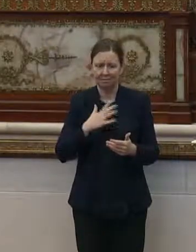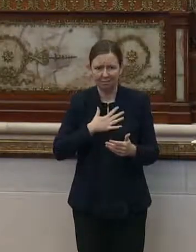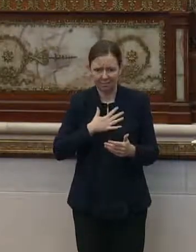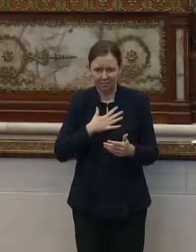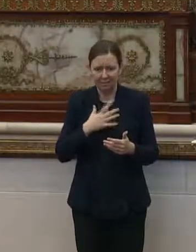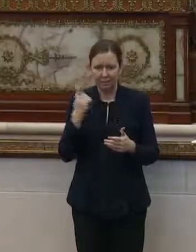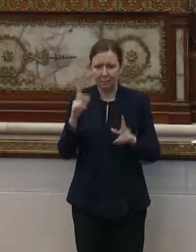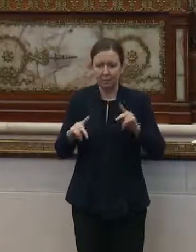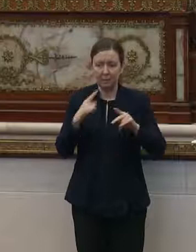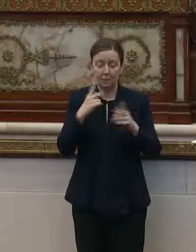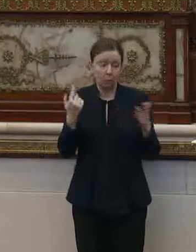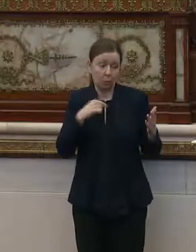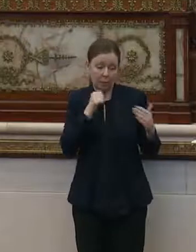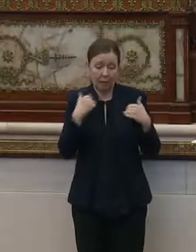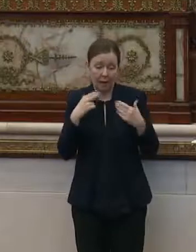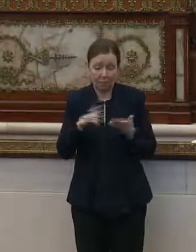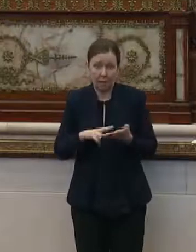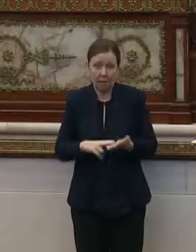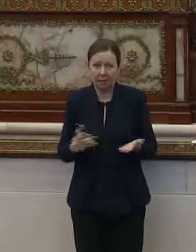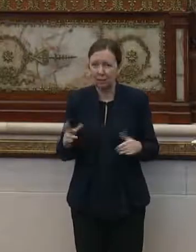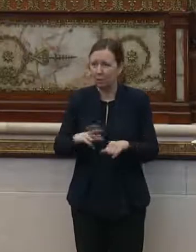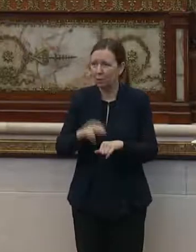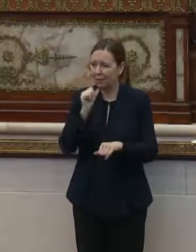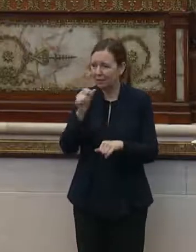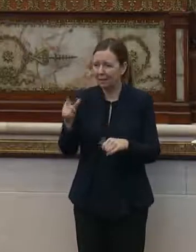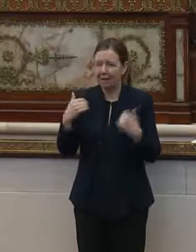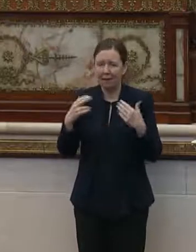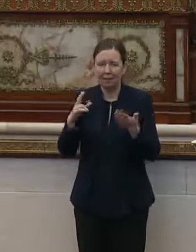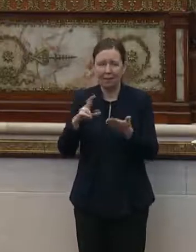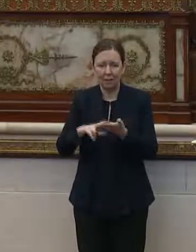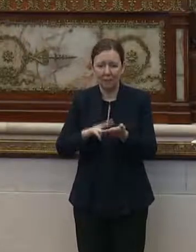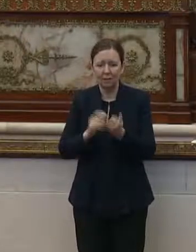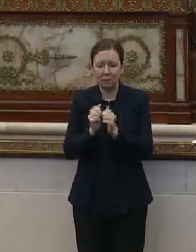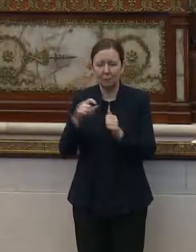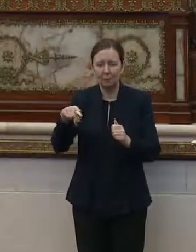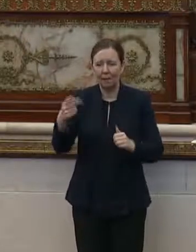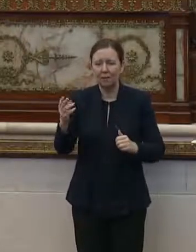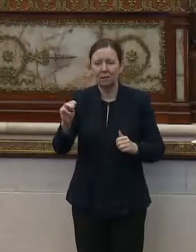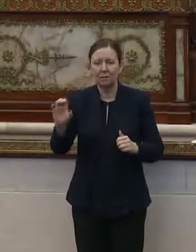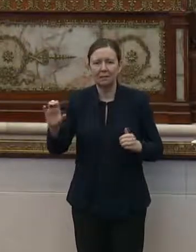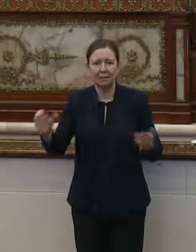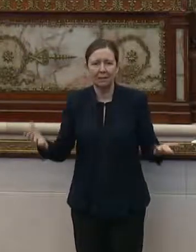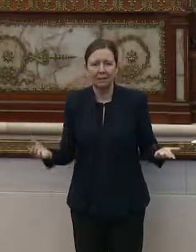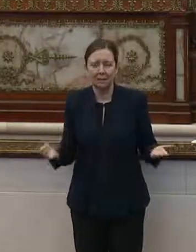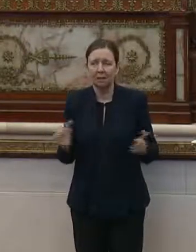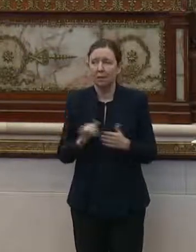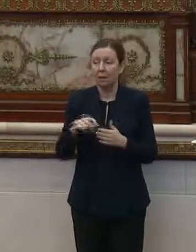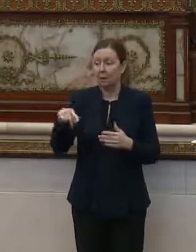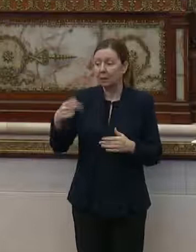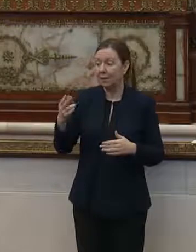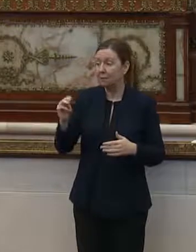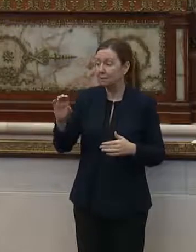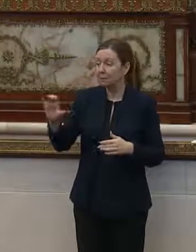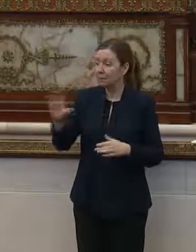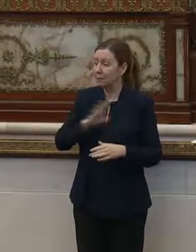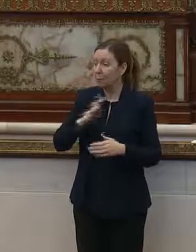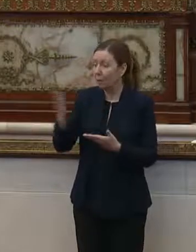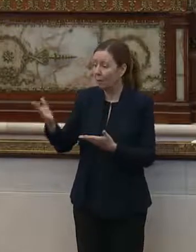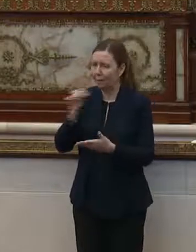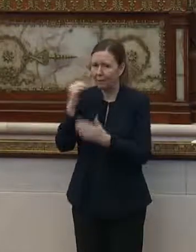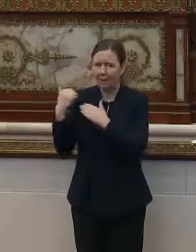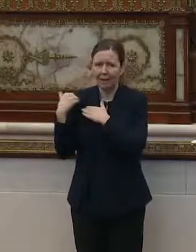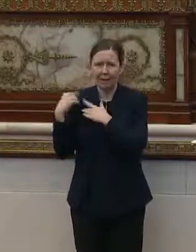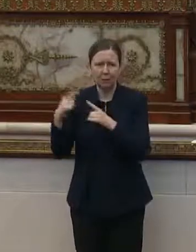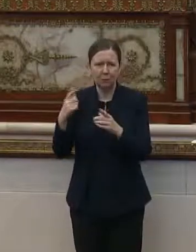say, well, we don't have a contract with them. Of course we don't. We have a contract with PHMCC, right? And so that PHMC board, they're not accountable